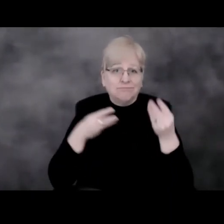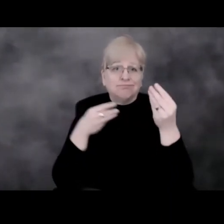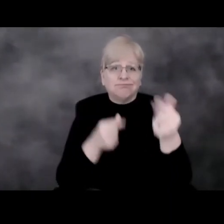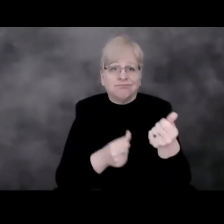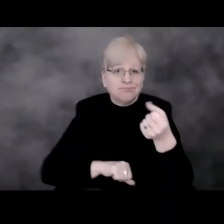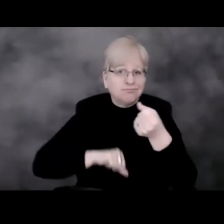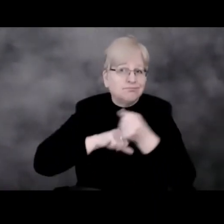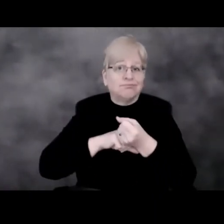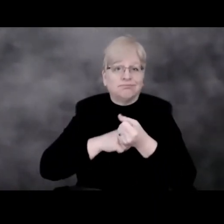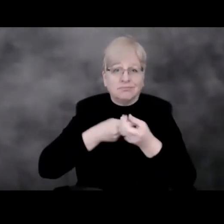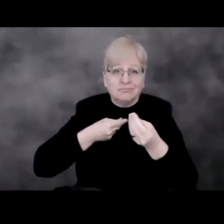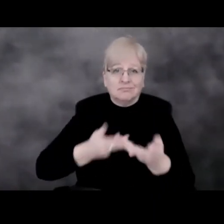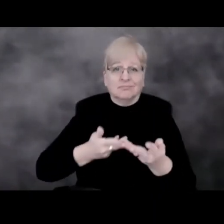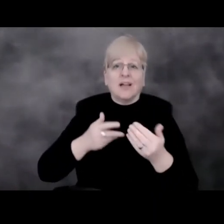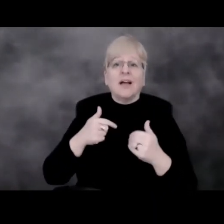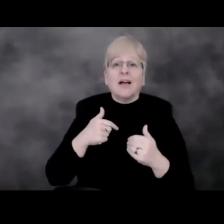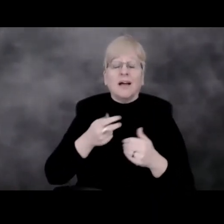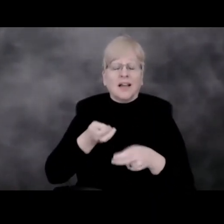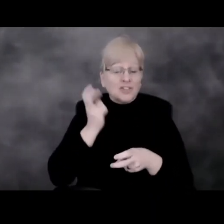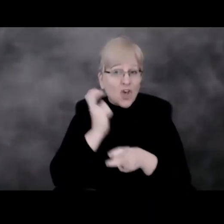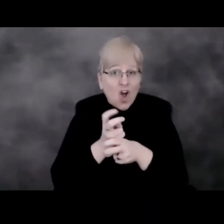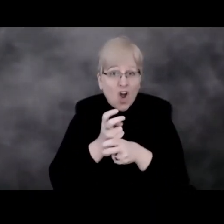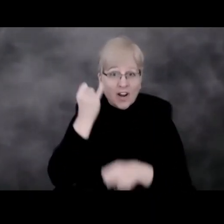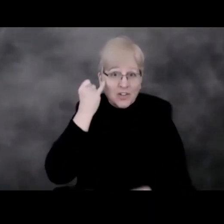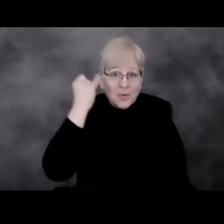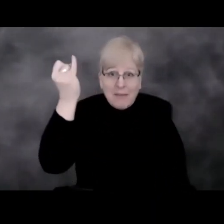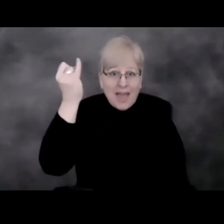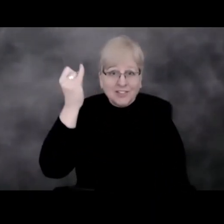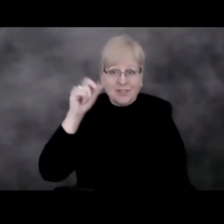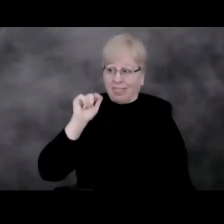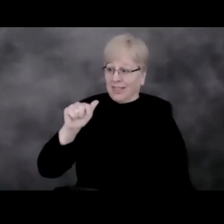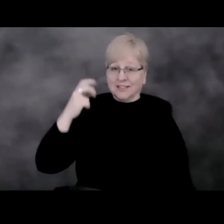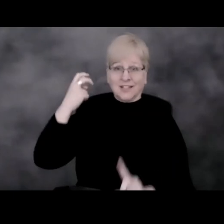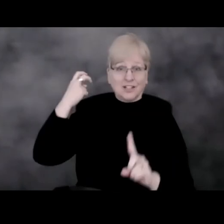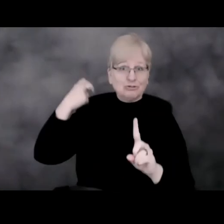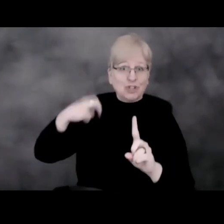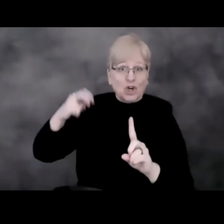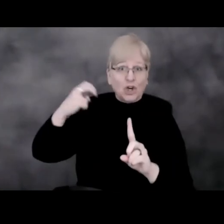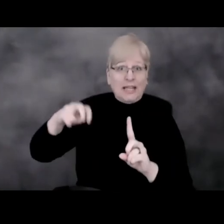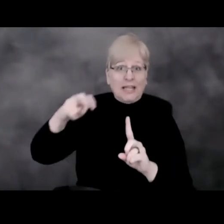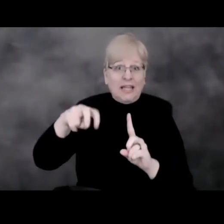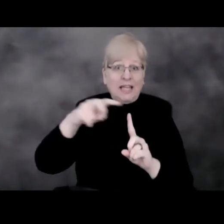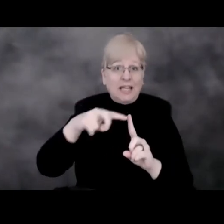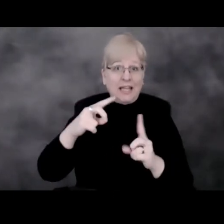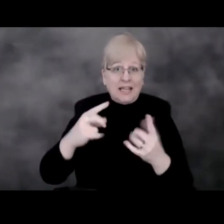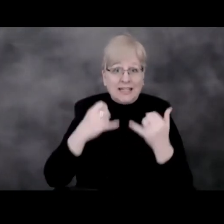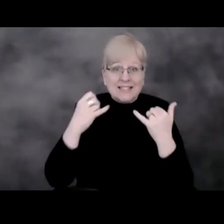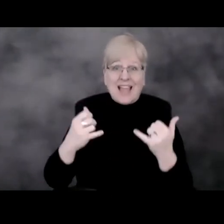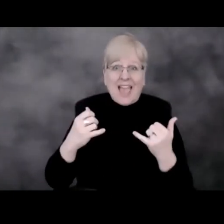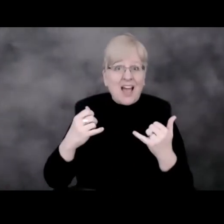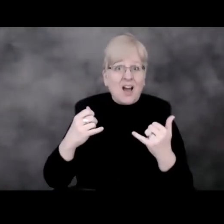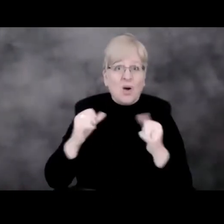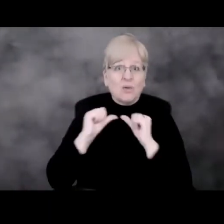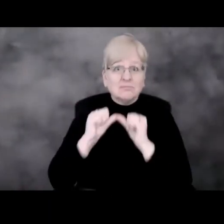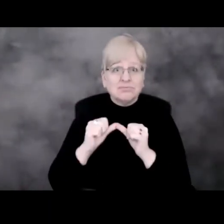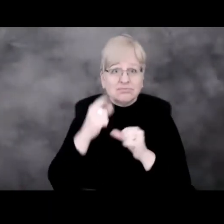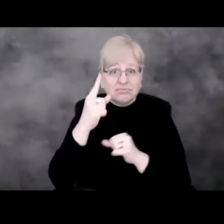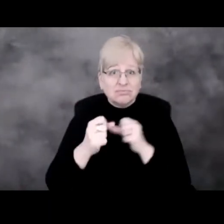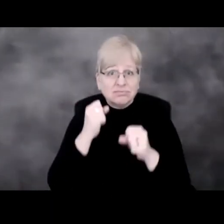really since it's hard to imagine that this journey is now over a year old, and